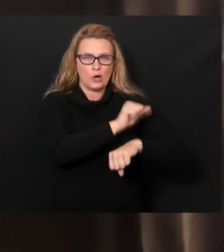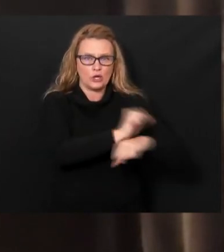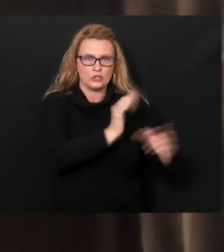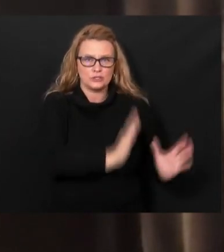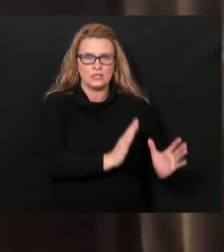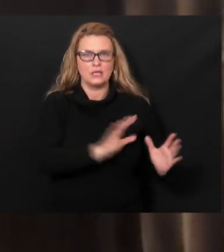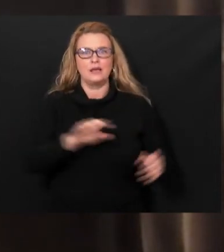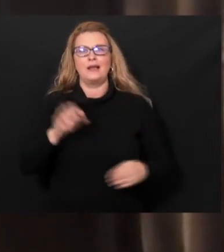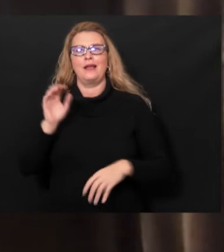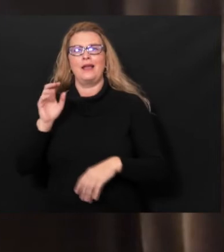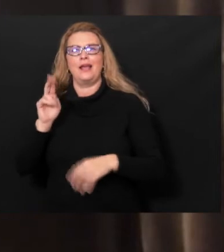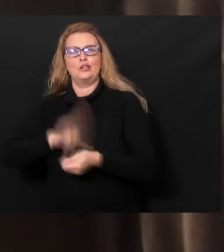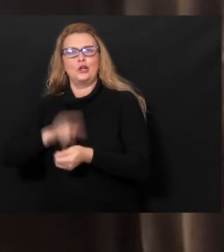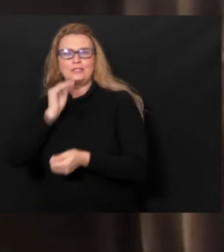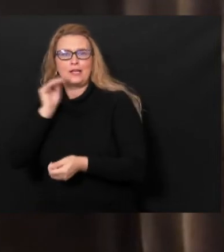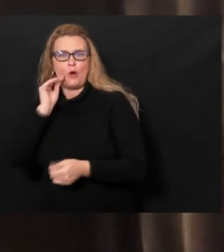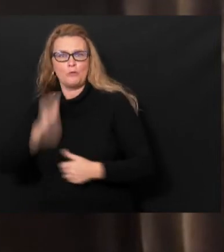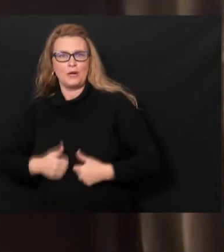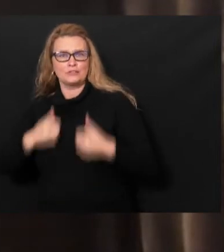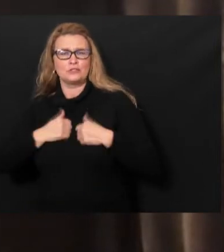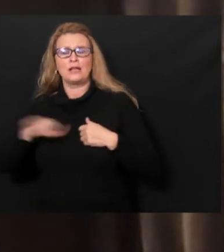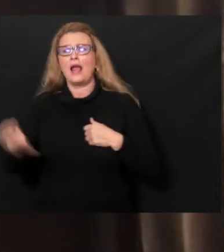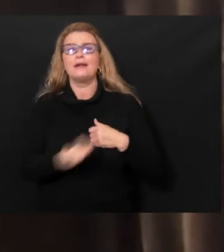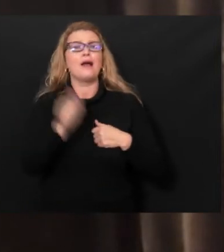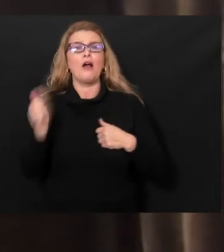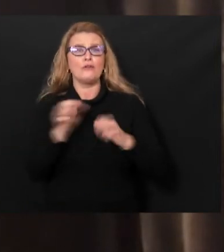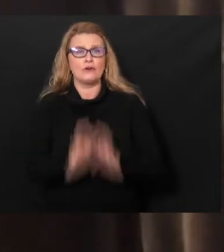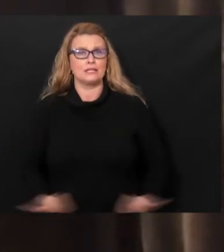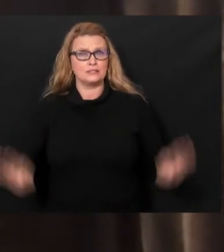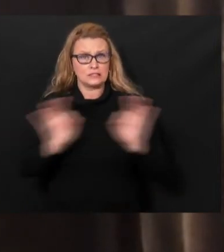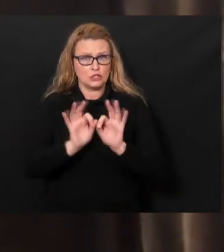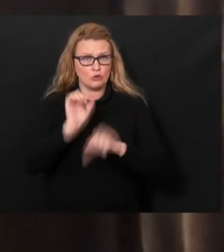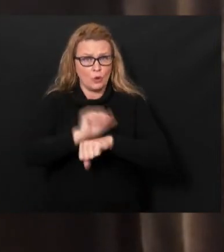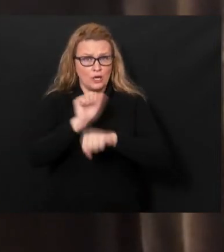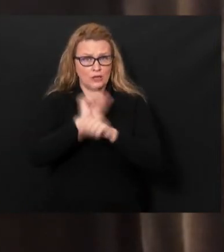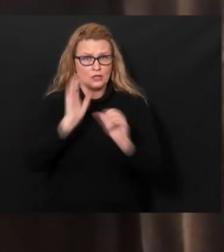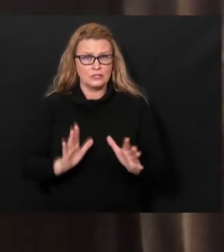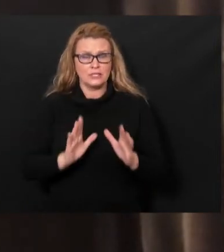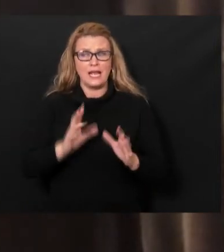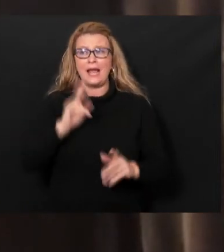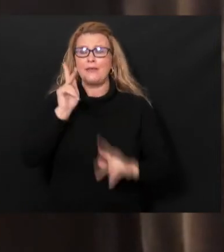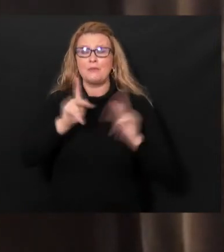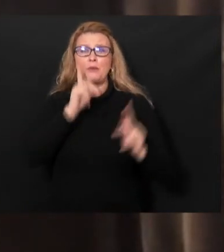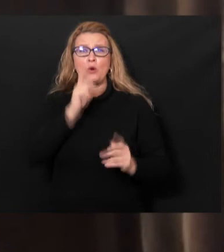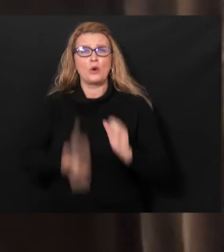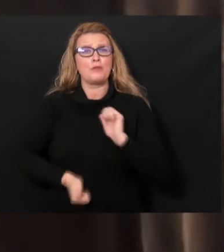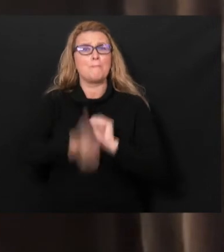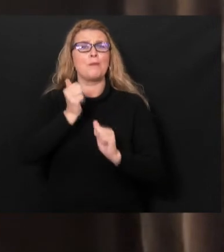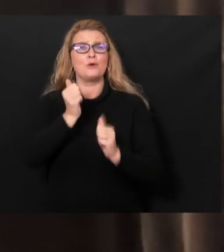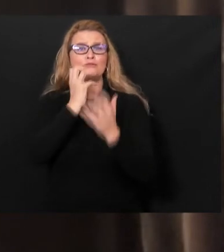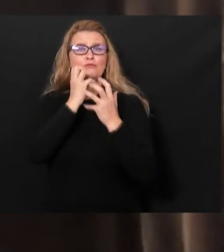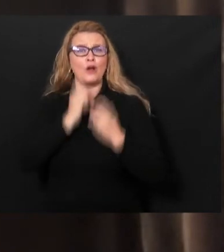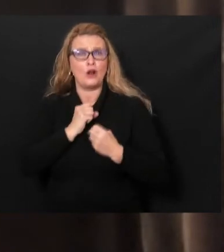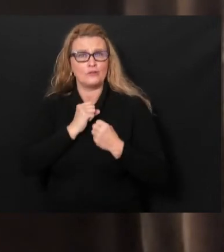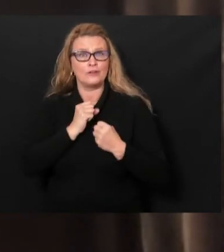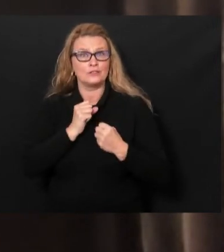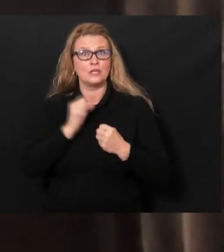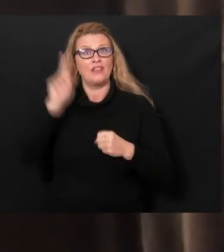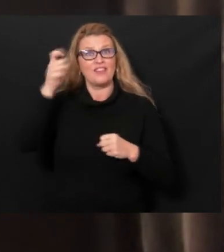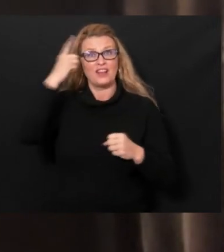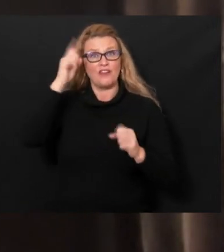essential workers, and quickly also turned to our most vulnerable, and the governor created the Save Our Wisdom